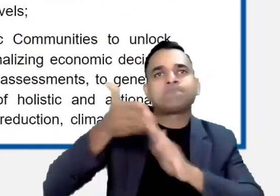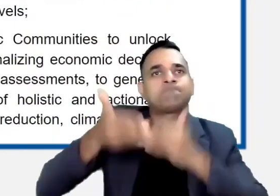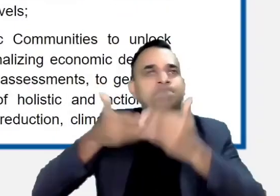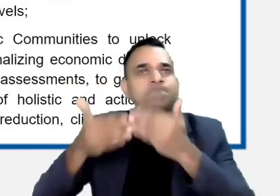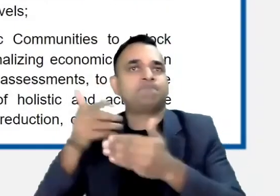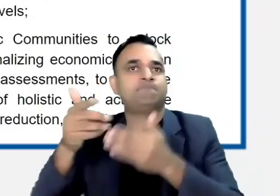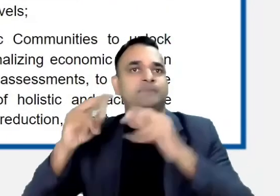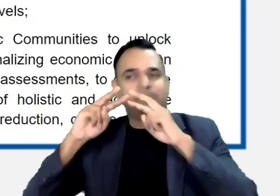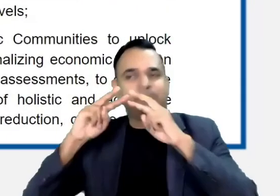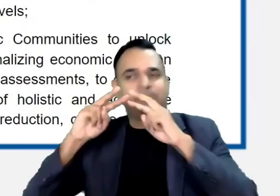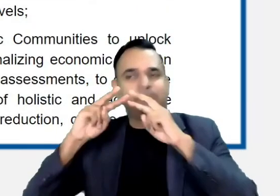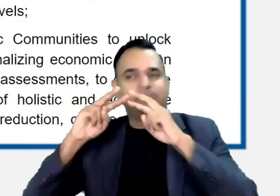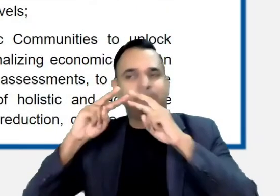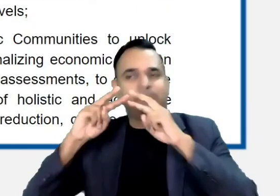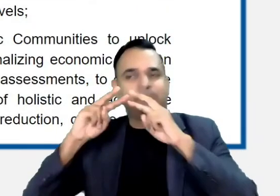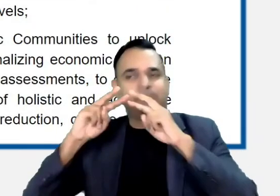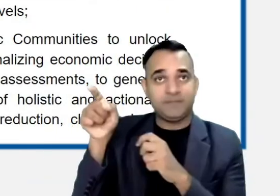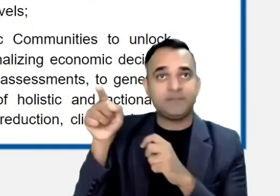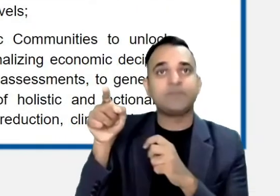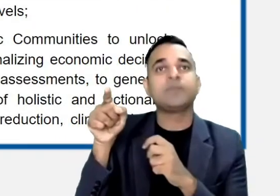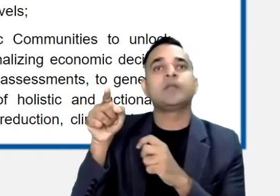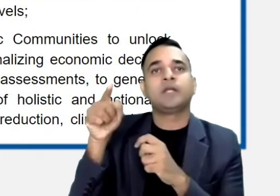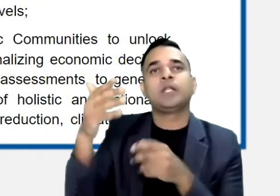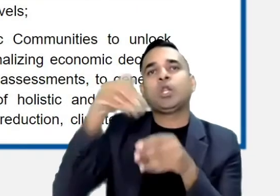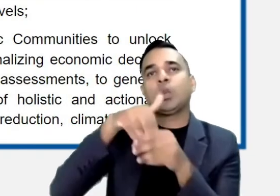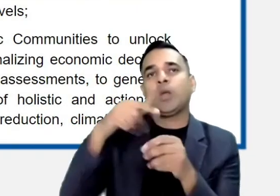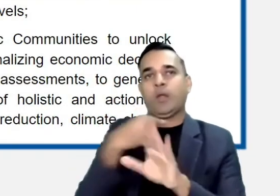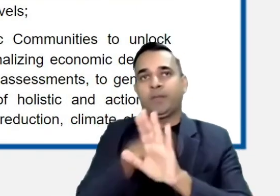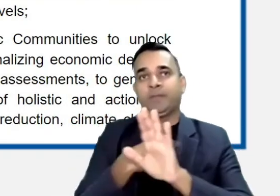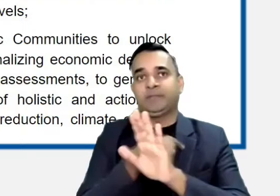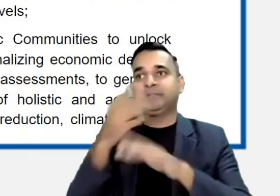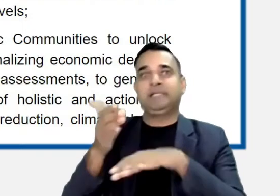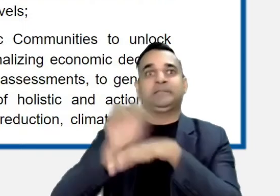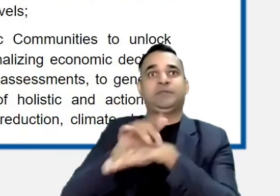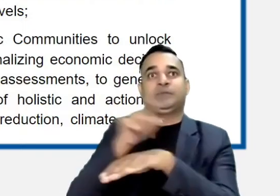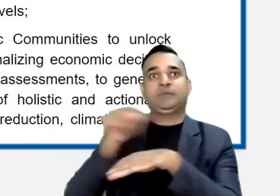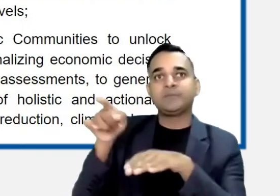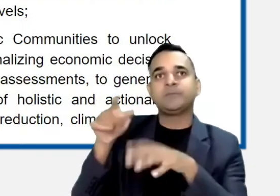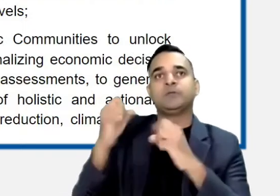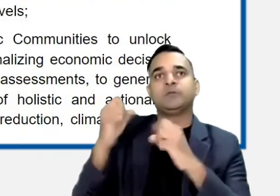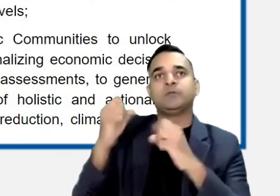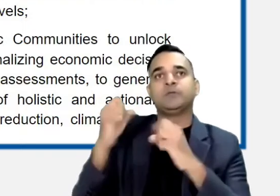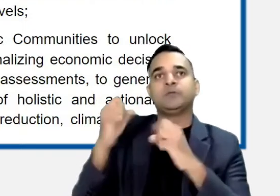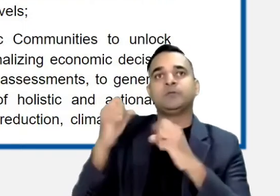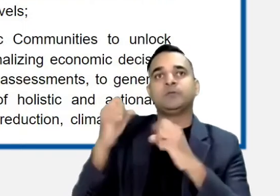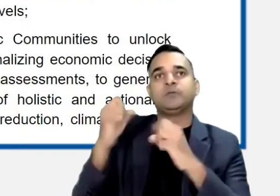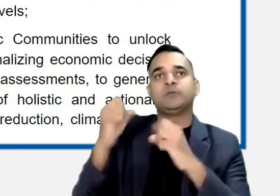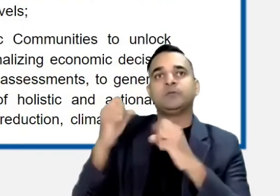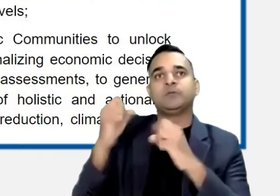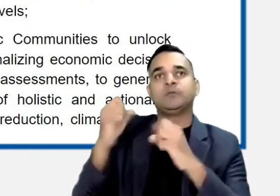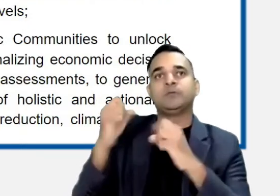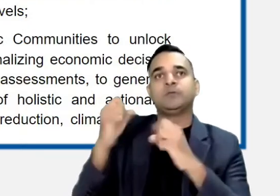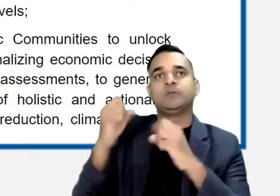Encourage member states to ensure the development and implementation of the United Nations Sustainable Development Cooperation frameworks that